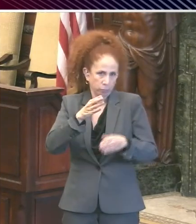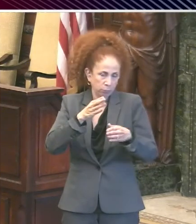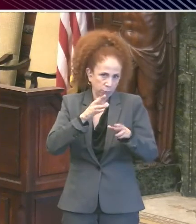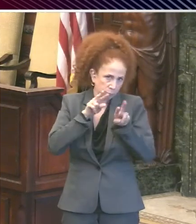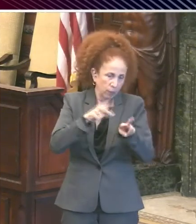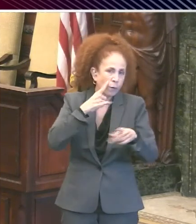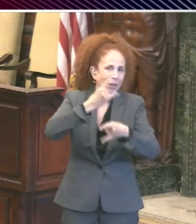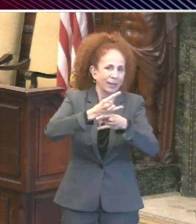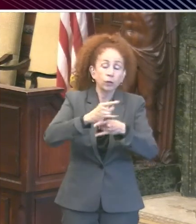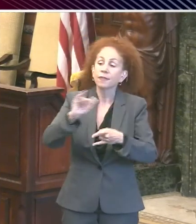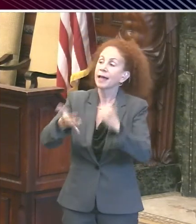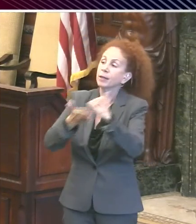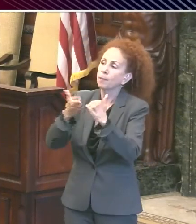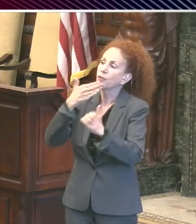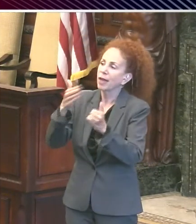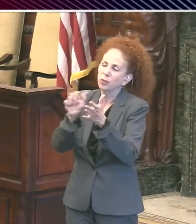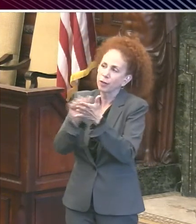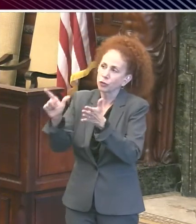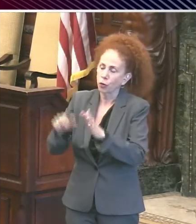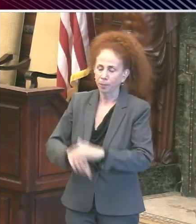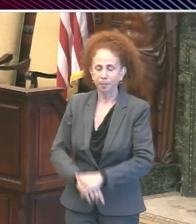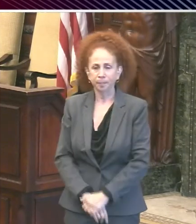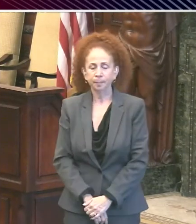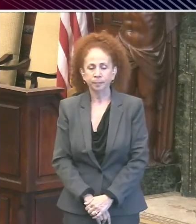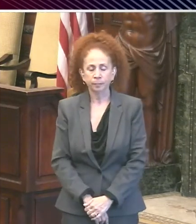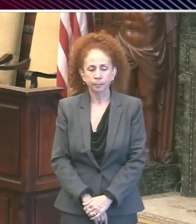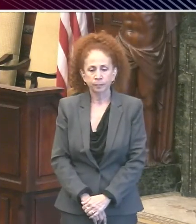Okay. All right. That's helpful. Thank you. That's it for me.